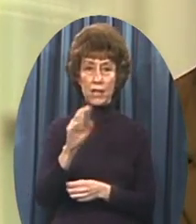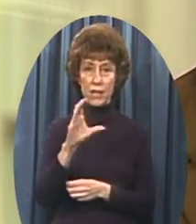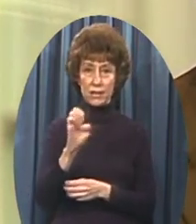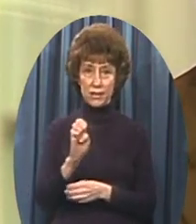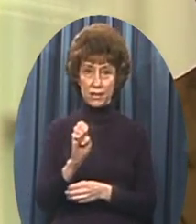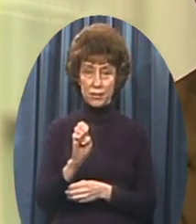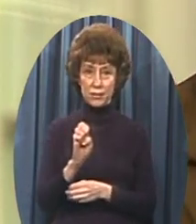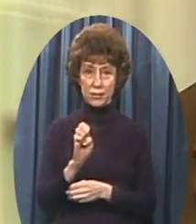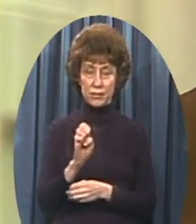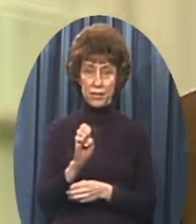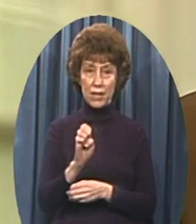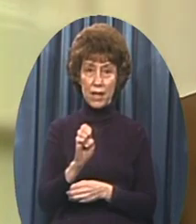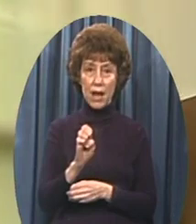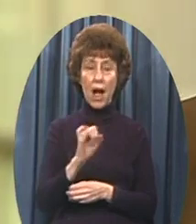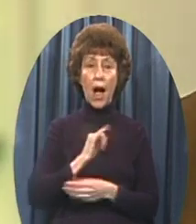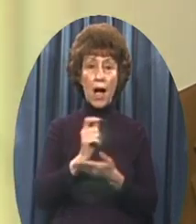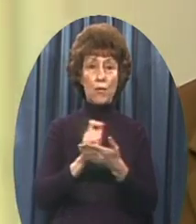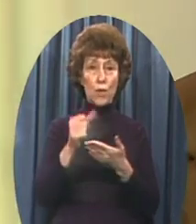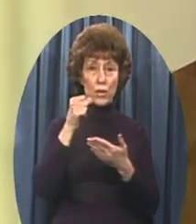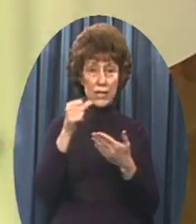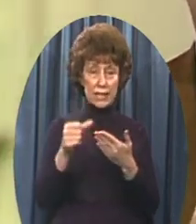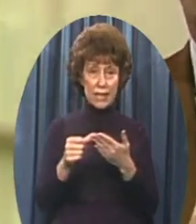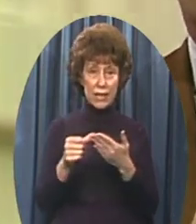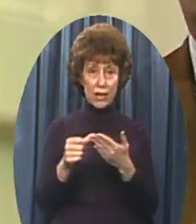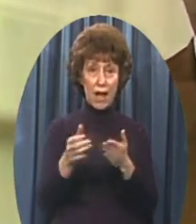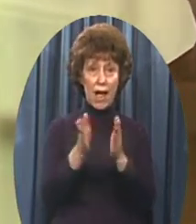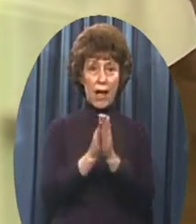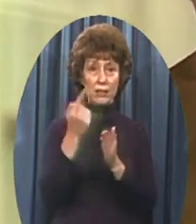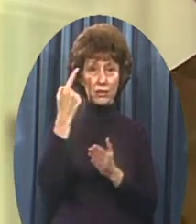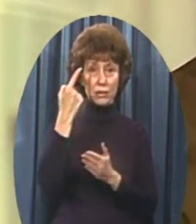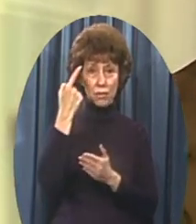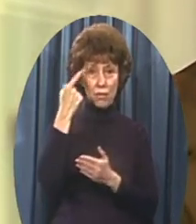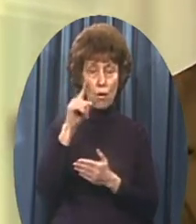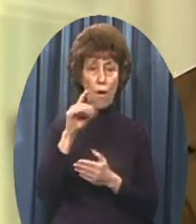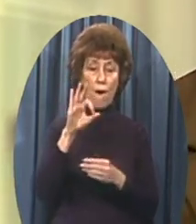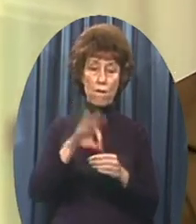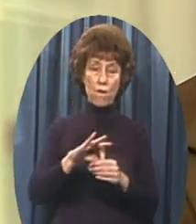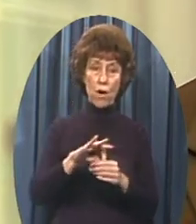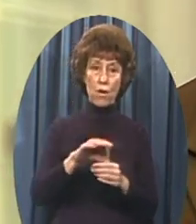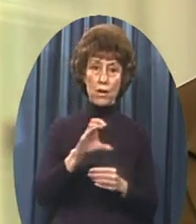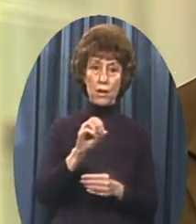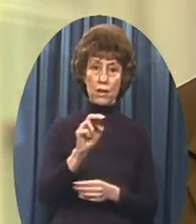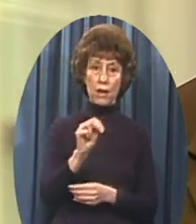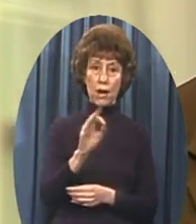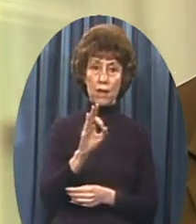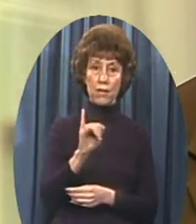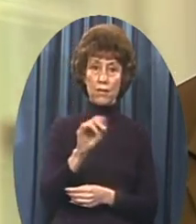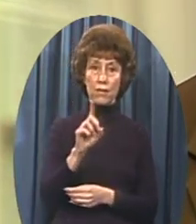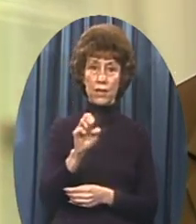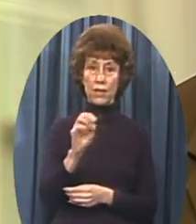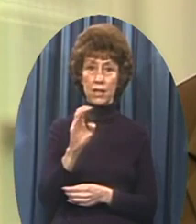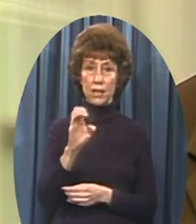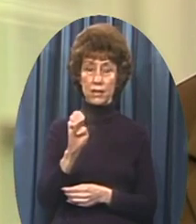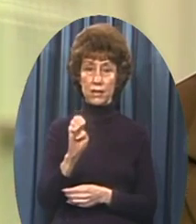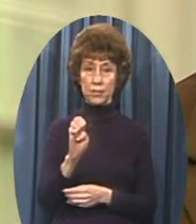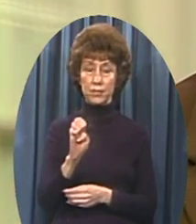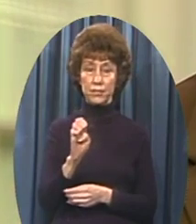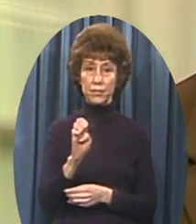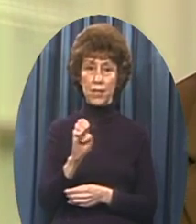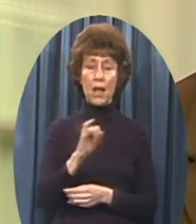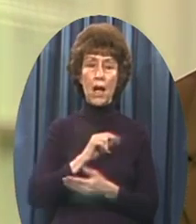letter and ask you for a vote of confidence at this time. I was just reading this morning in the 17th chapter of the book of